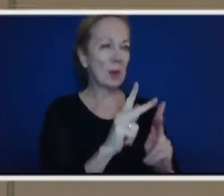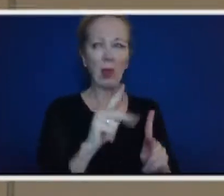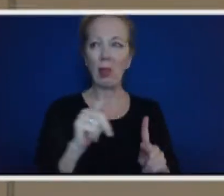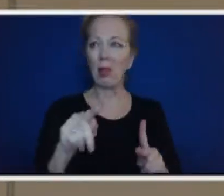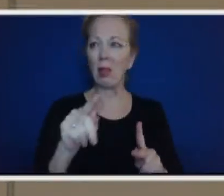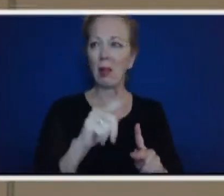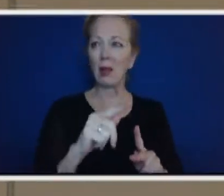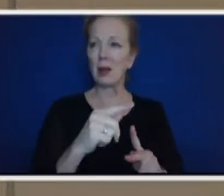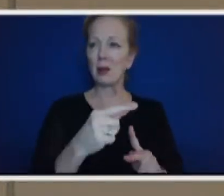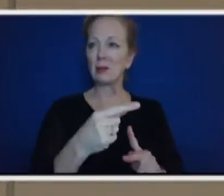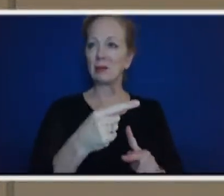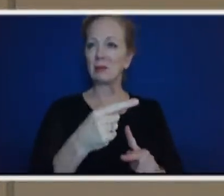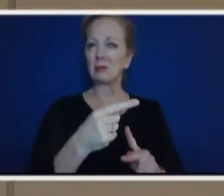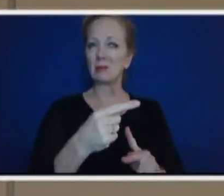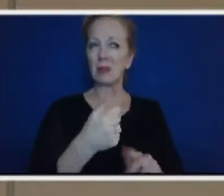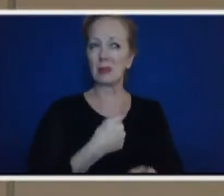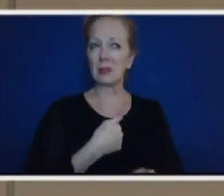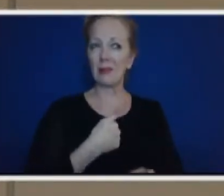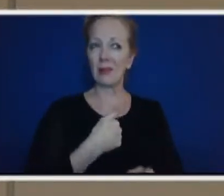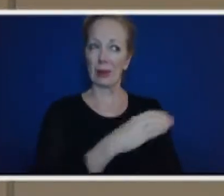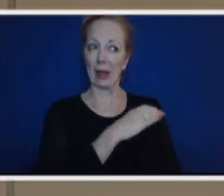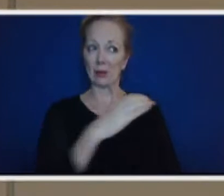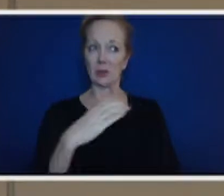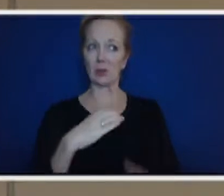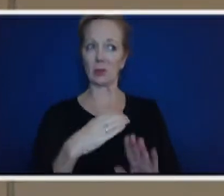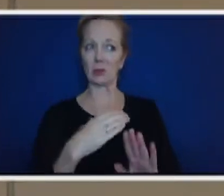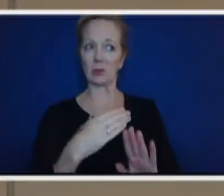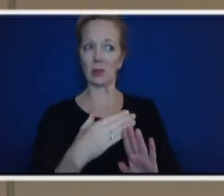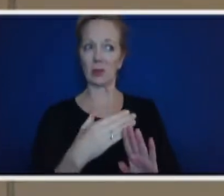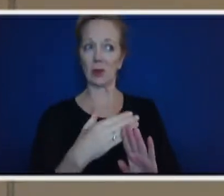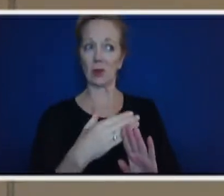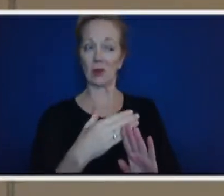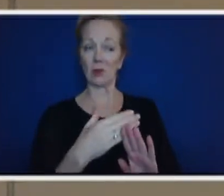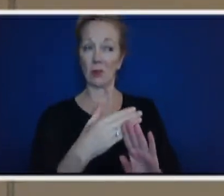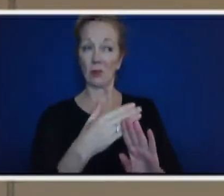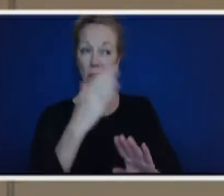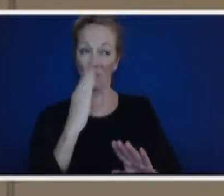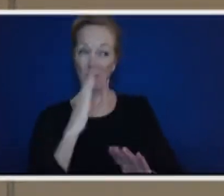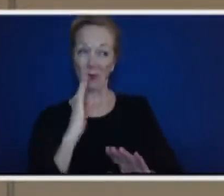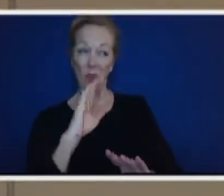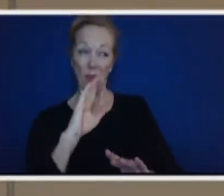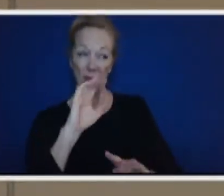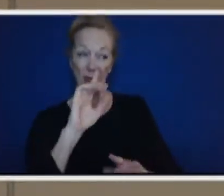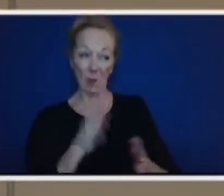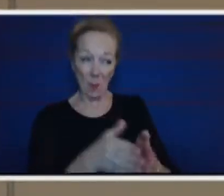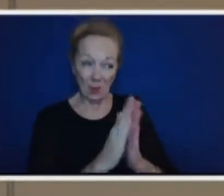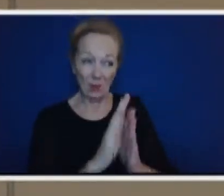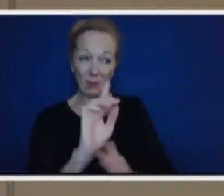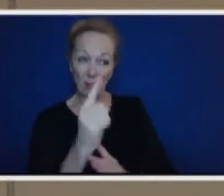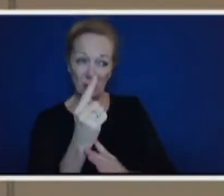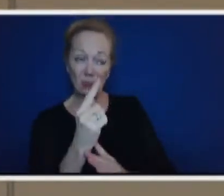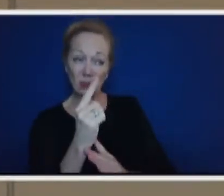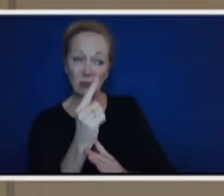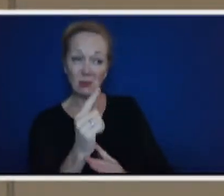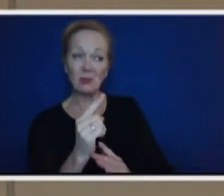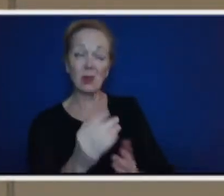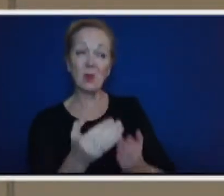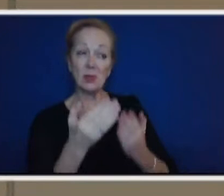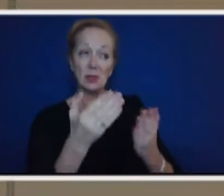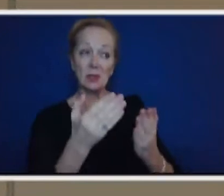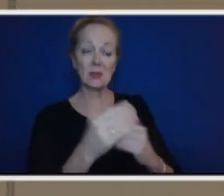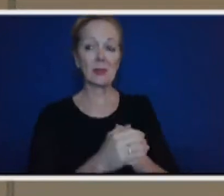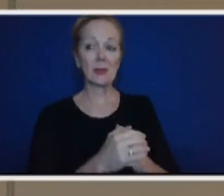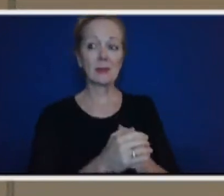myself were on council when this petition first came through. That, at least folks that are here right now. It was